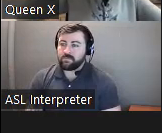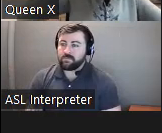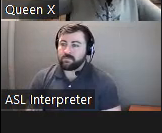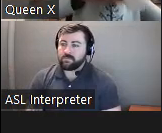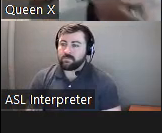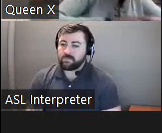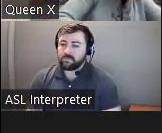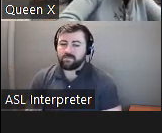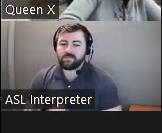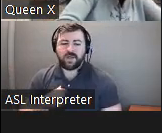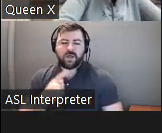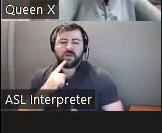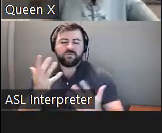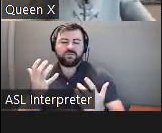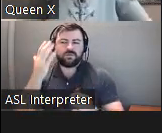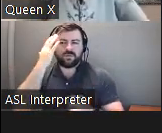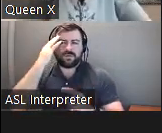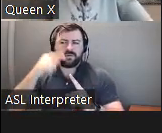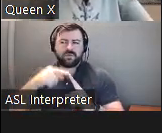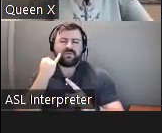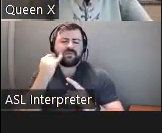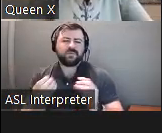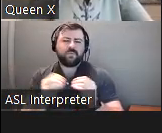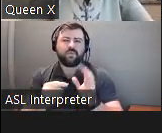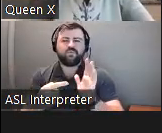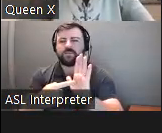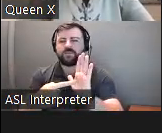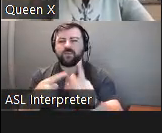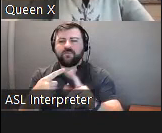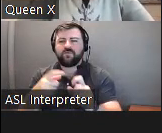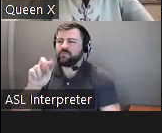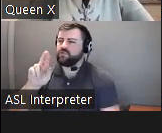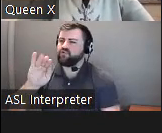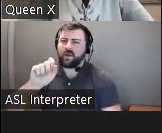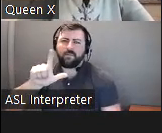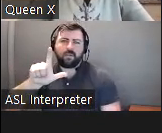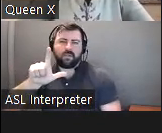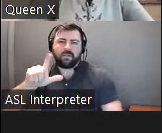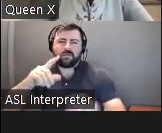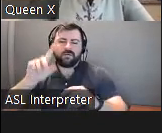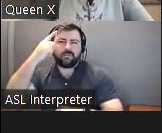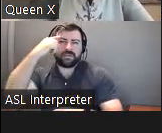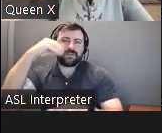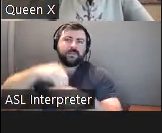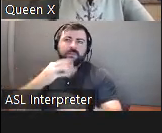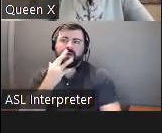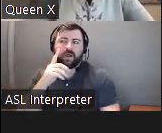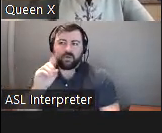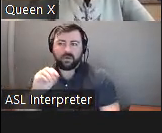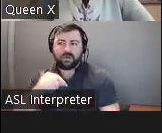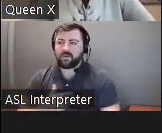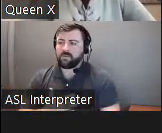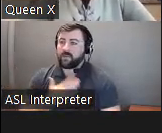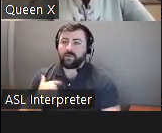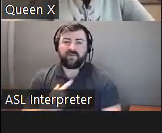I just wanted to know if there was more representation from tribal governments in Colorado. I'm glad that we have